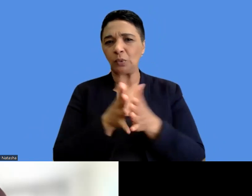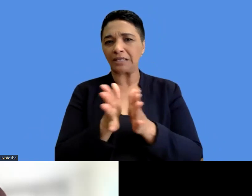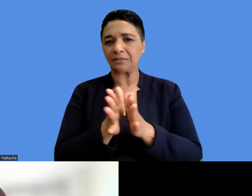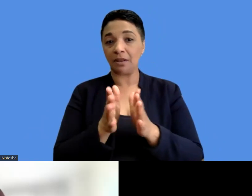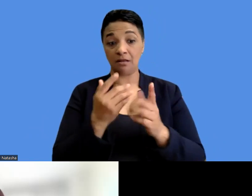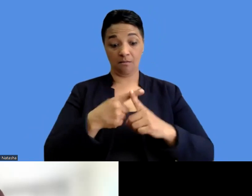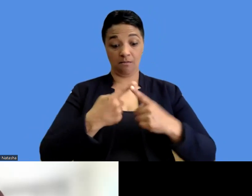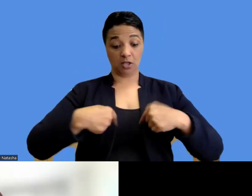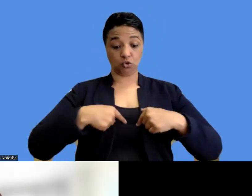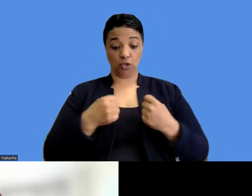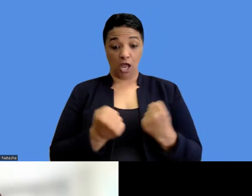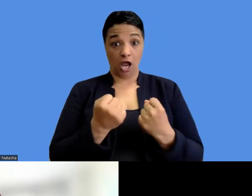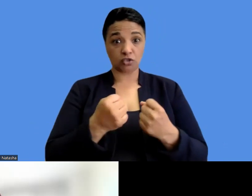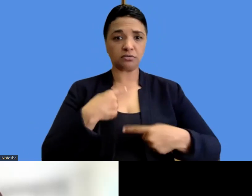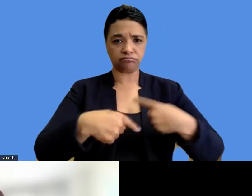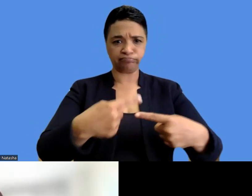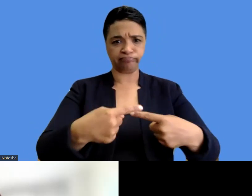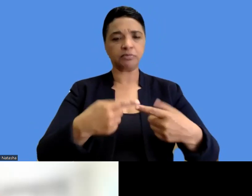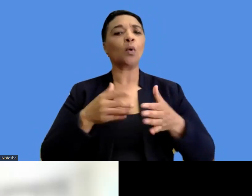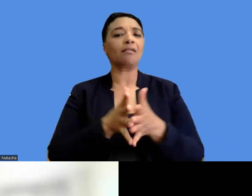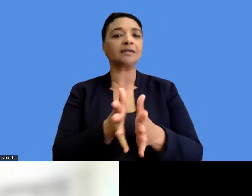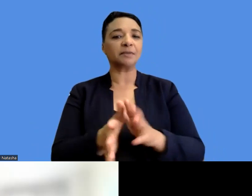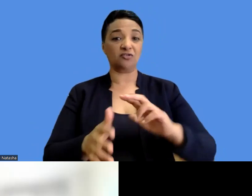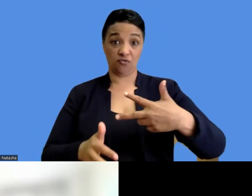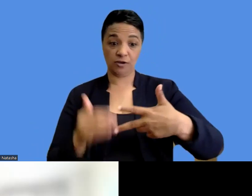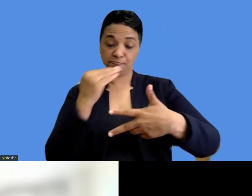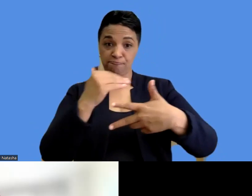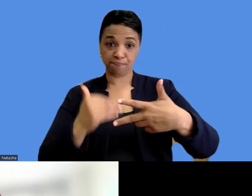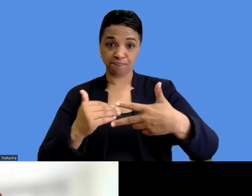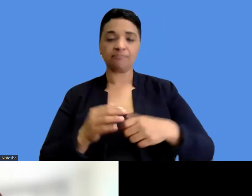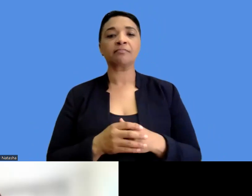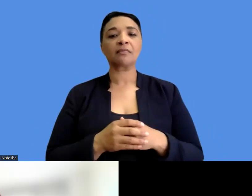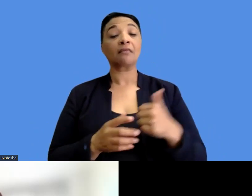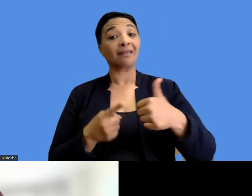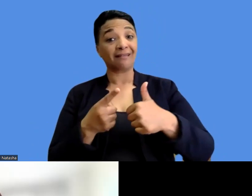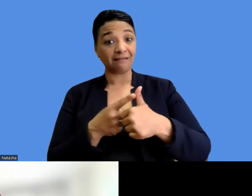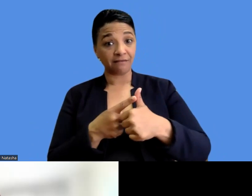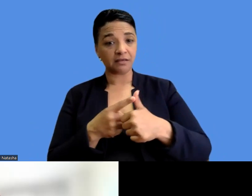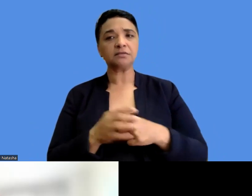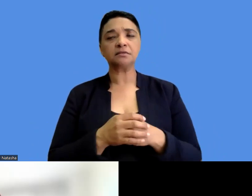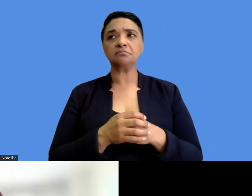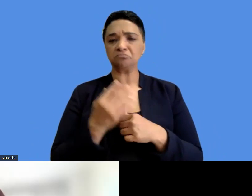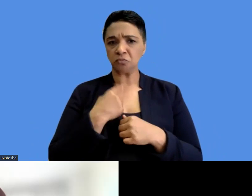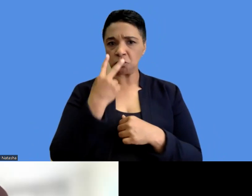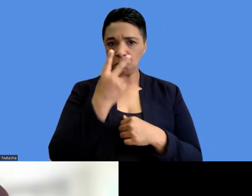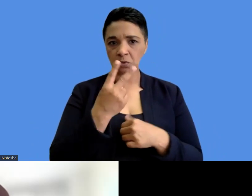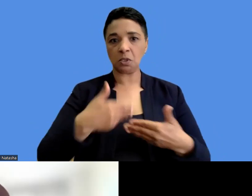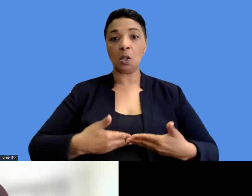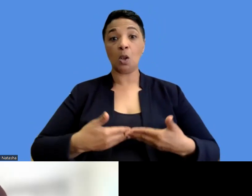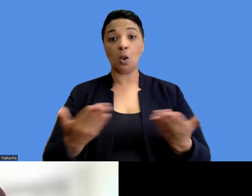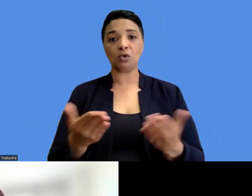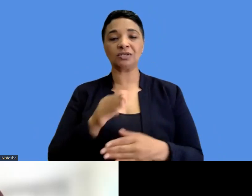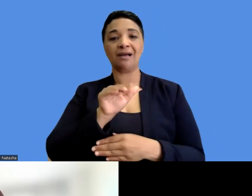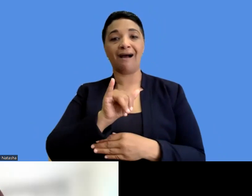committed to do. So firstly, from our perspective, it is clear that since the launch of the IS